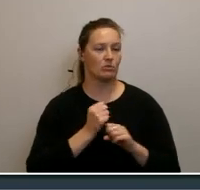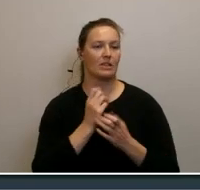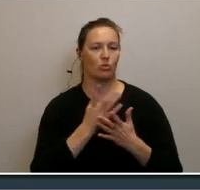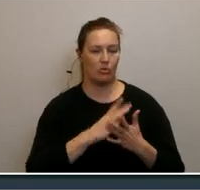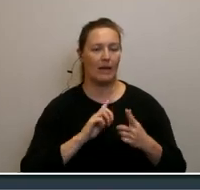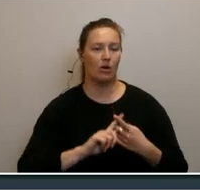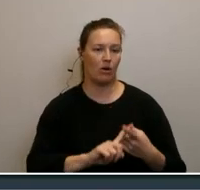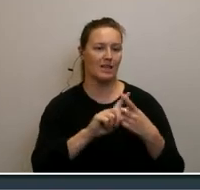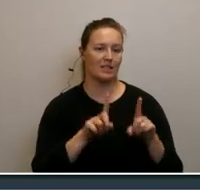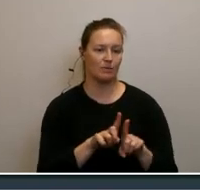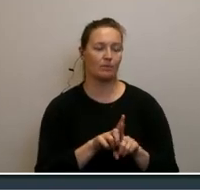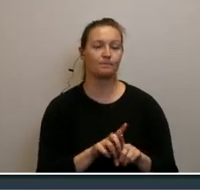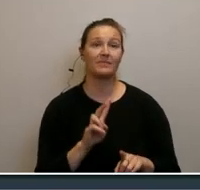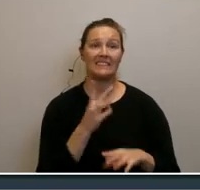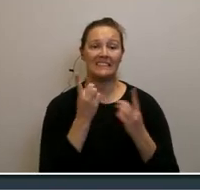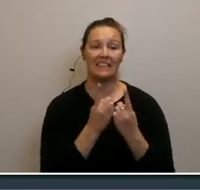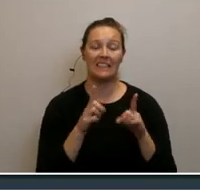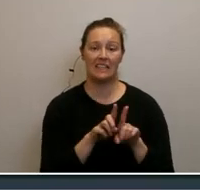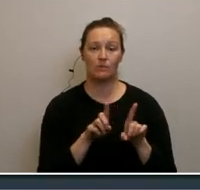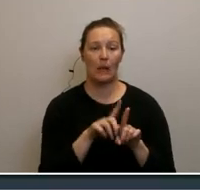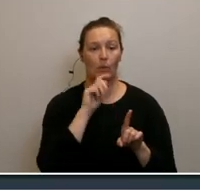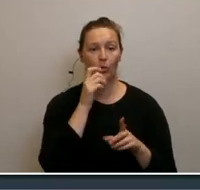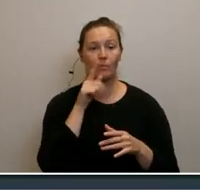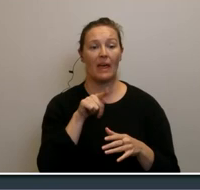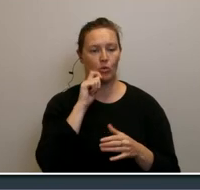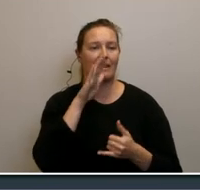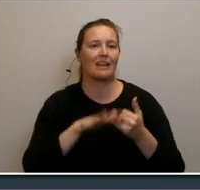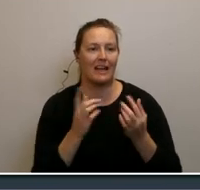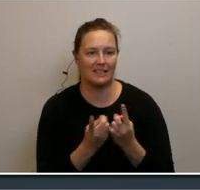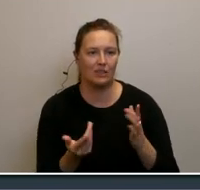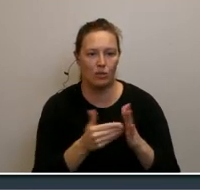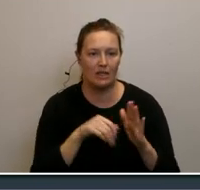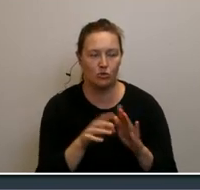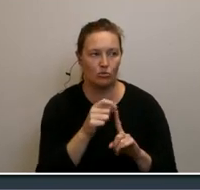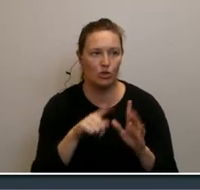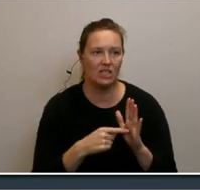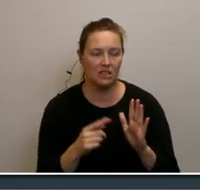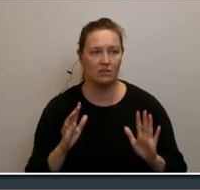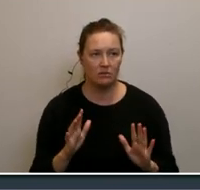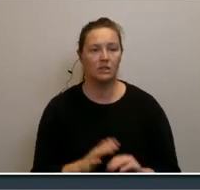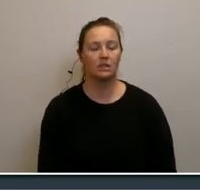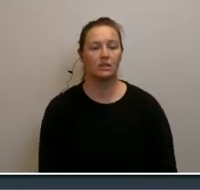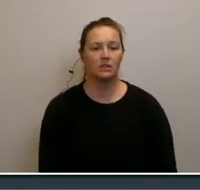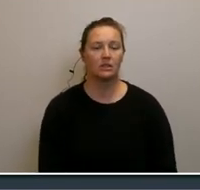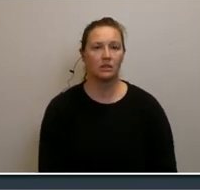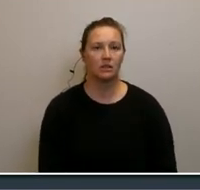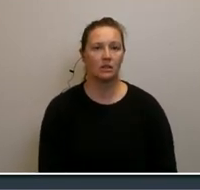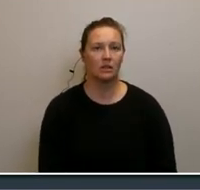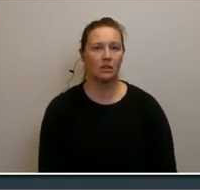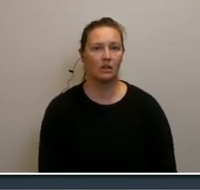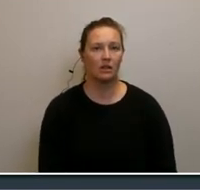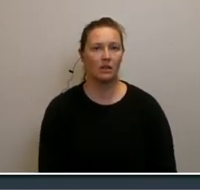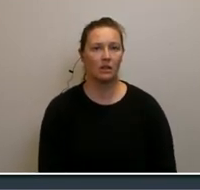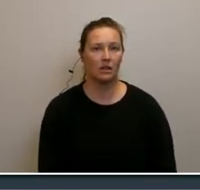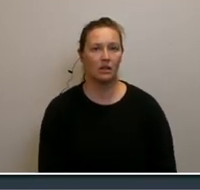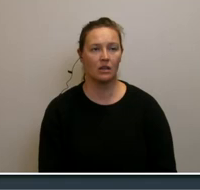with us. The second thing is that that'll be the last part added in to the beach. I'll also